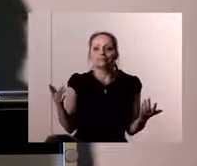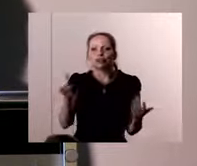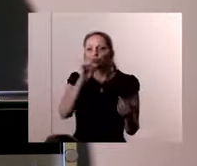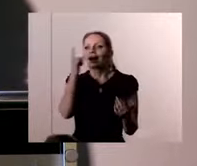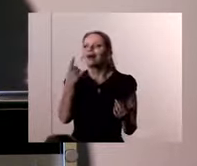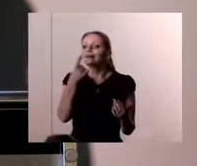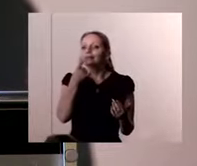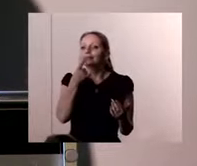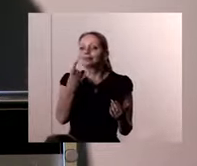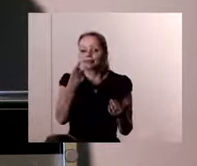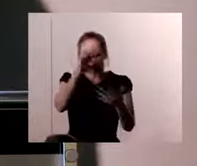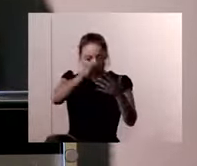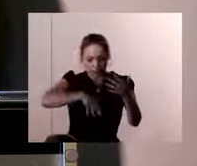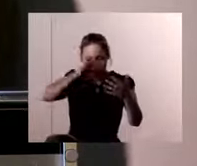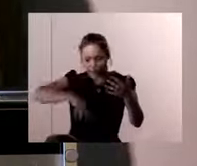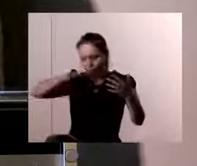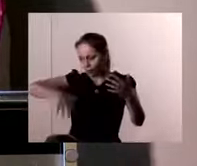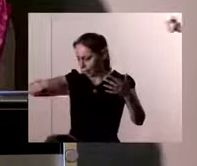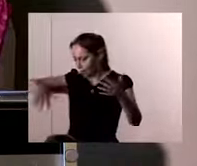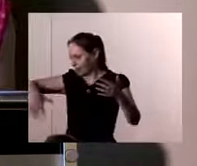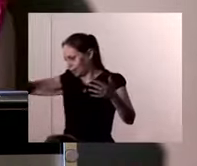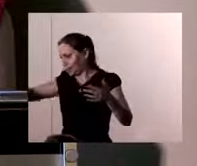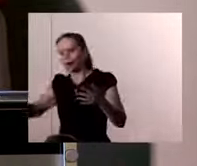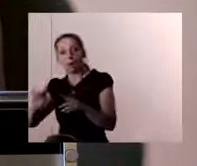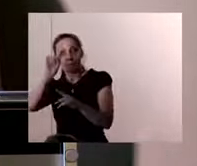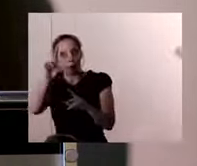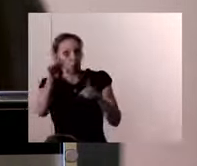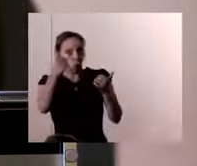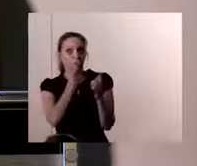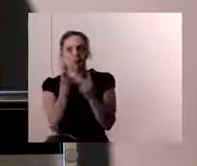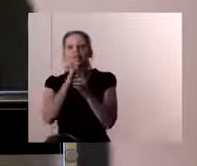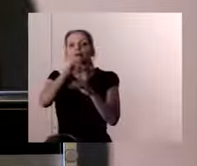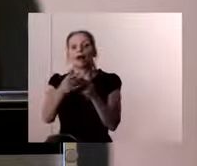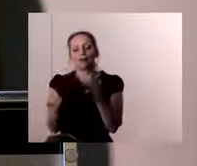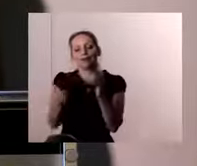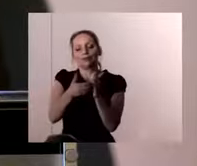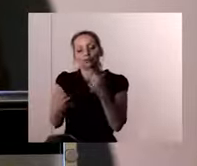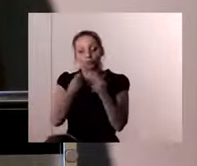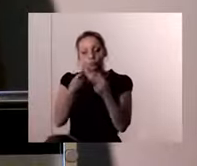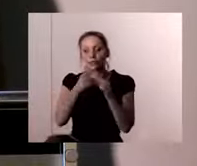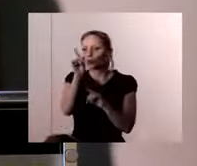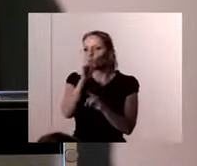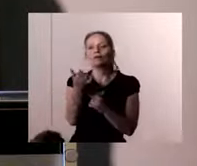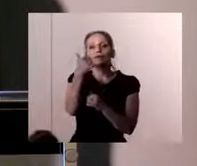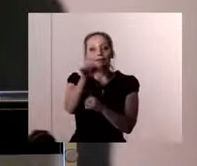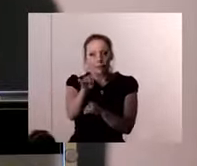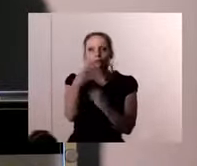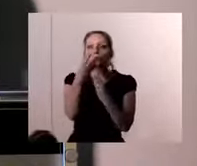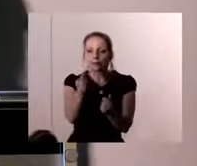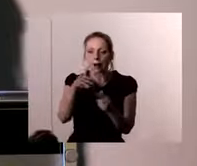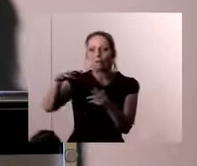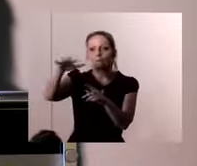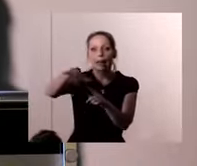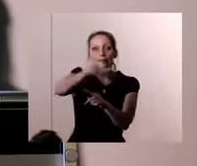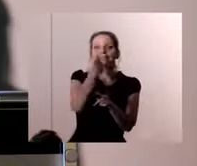length. Again, one of the good things about all this extra information is that there are still some traditional places and there